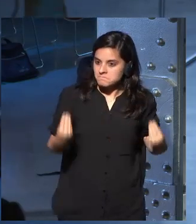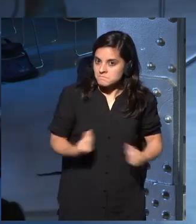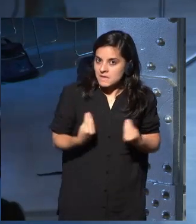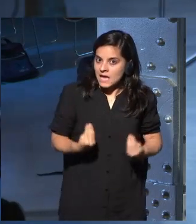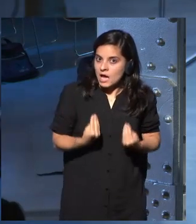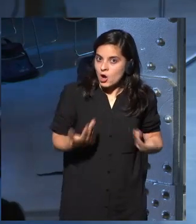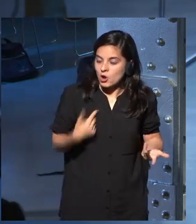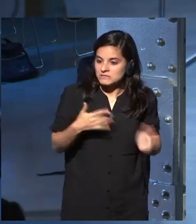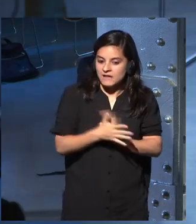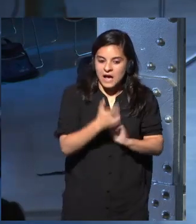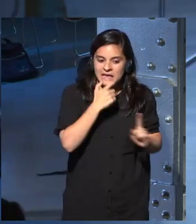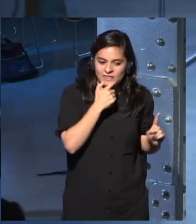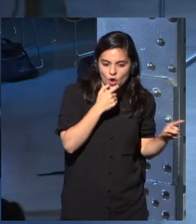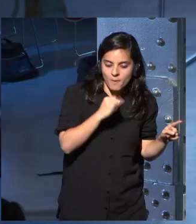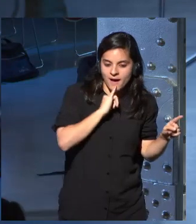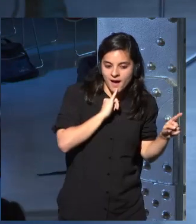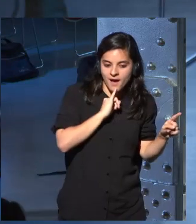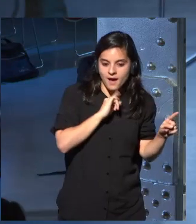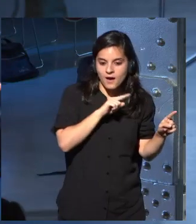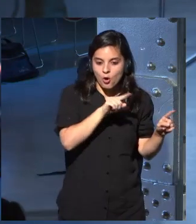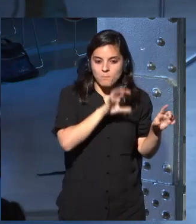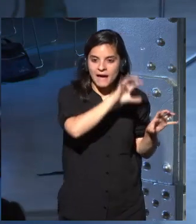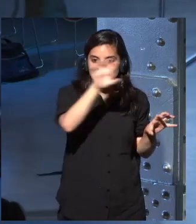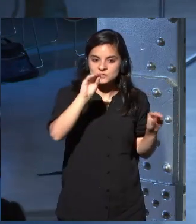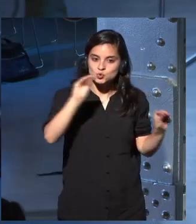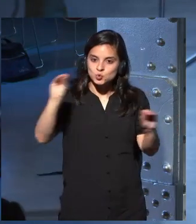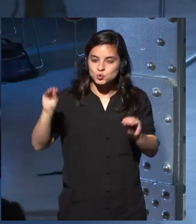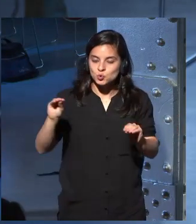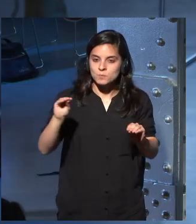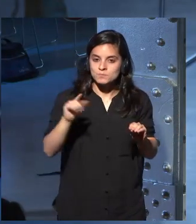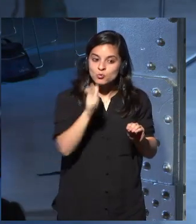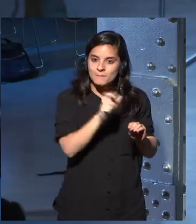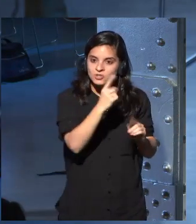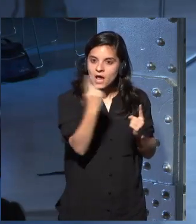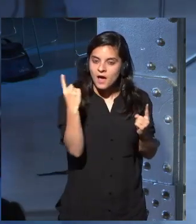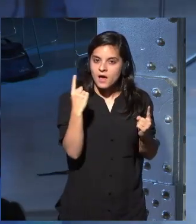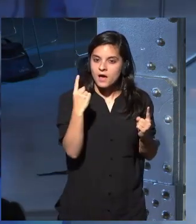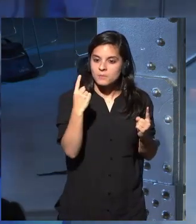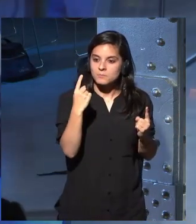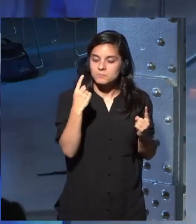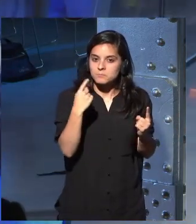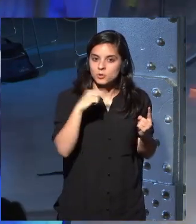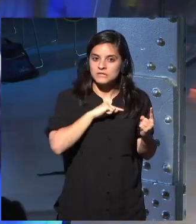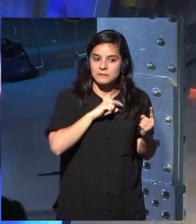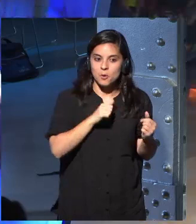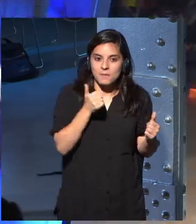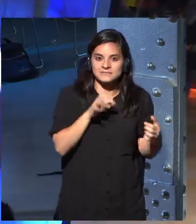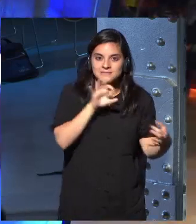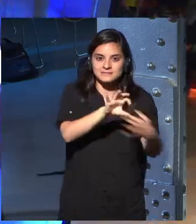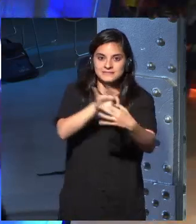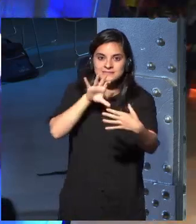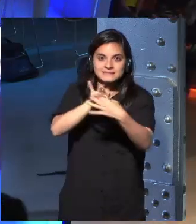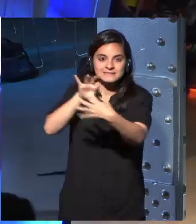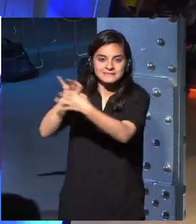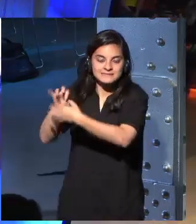any particular country. It's no longer clear to him why his book should come out first in English and then later